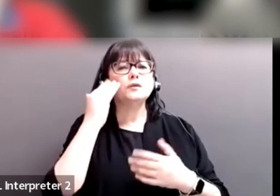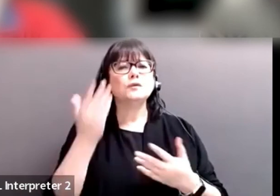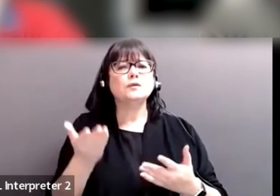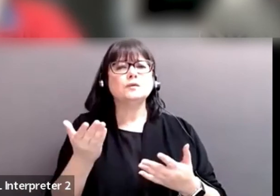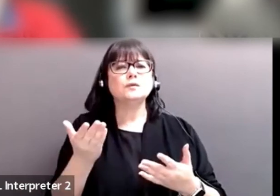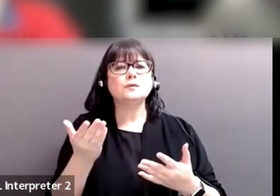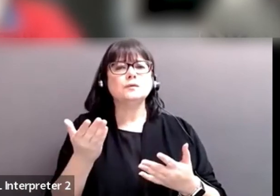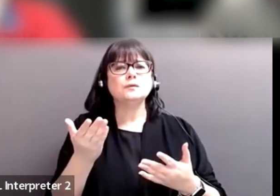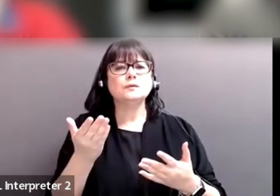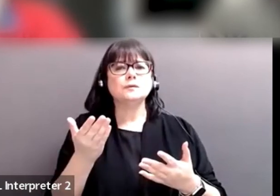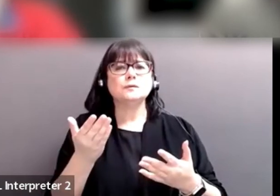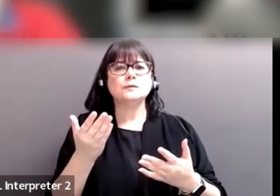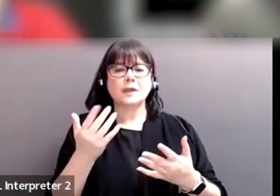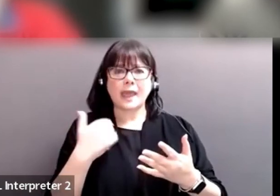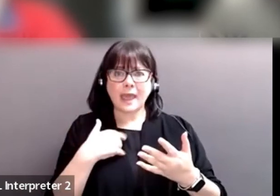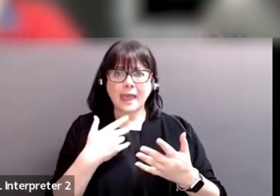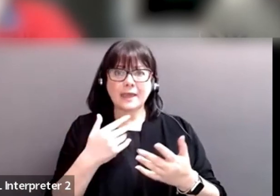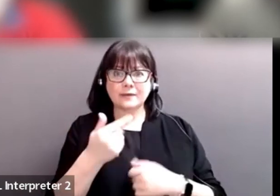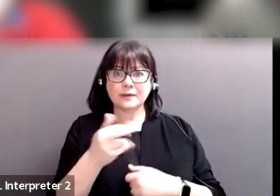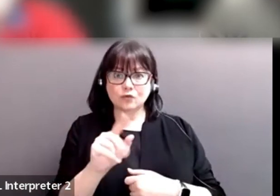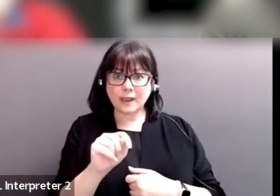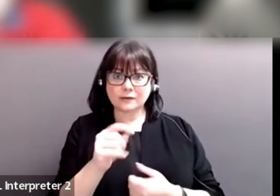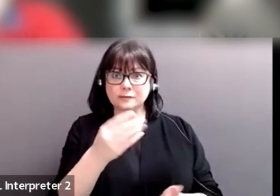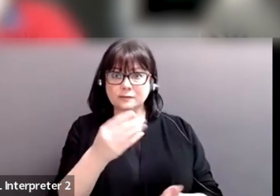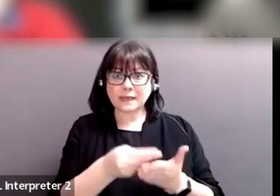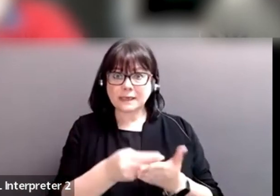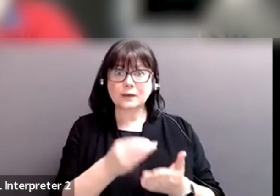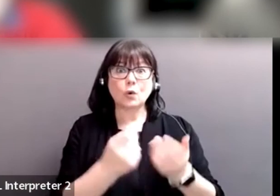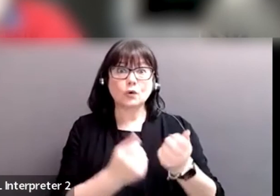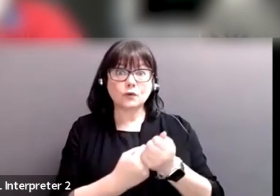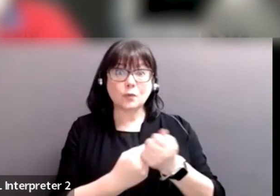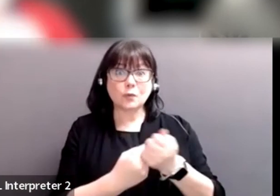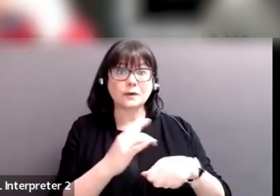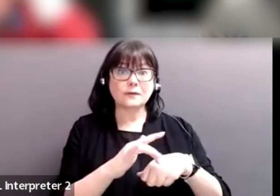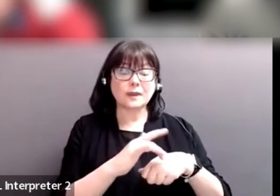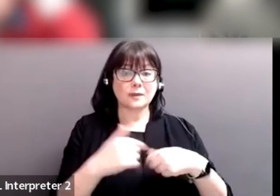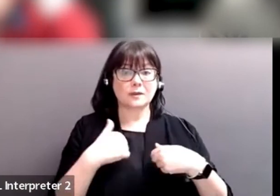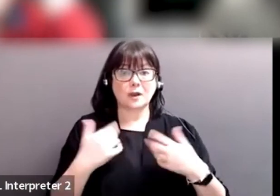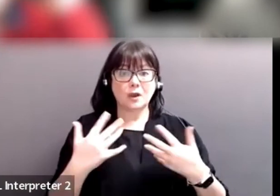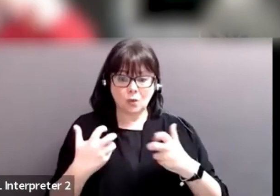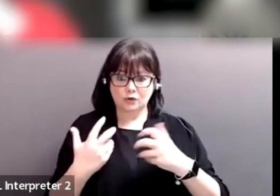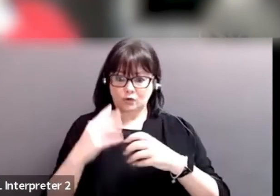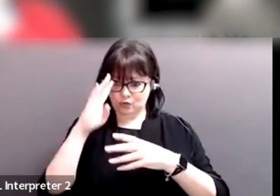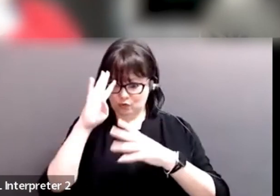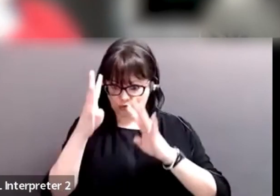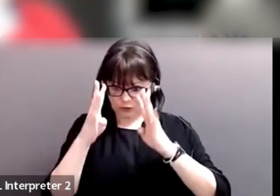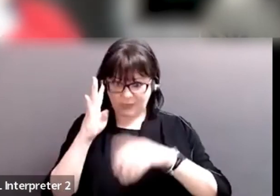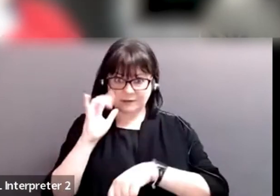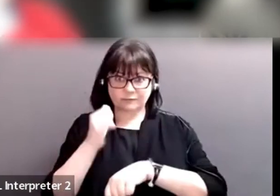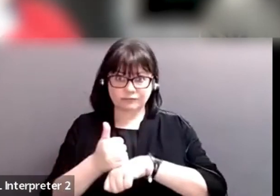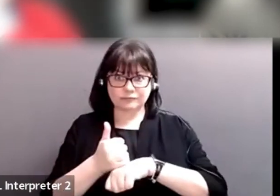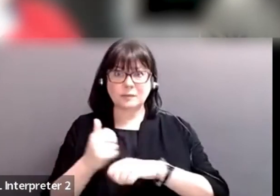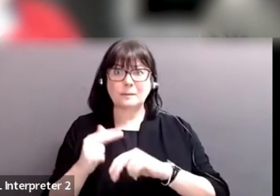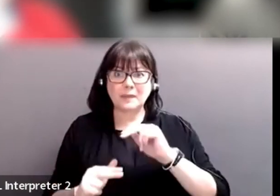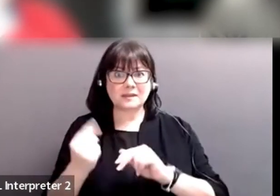available or support available for building a project and creating a project that you are trying to